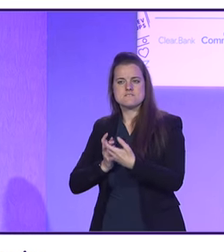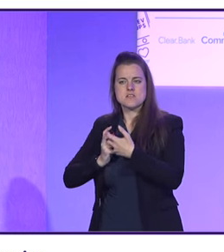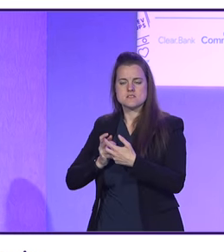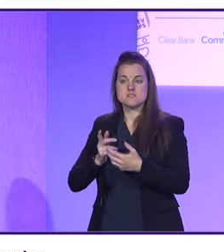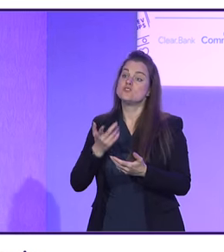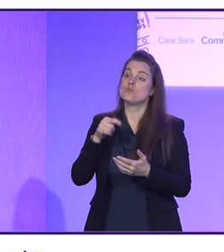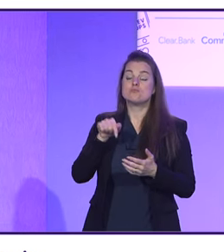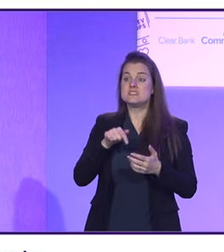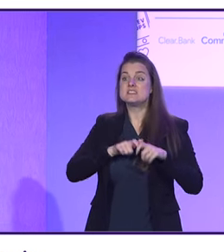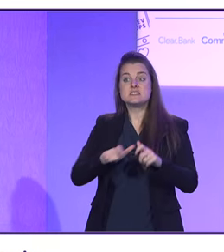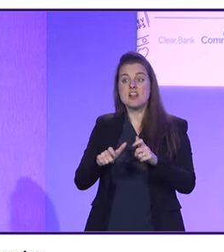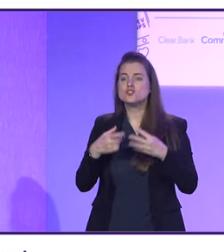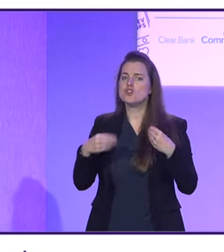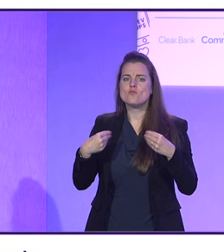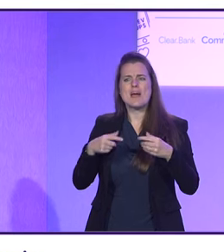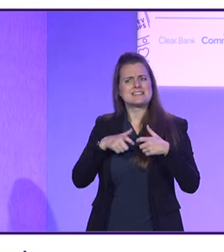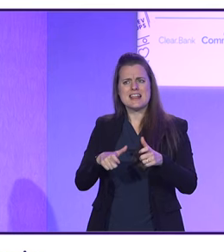is software. This is a product.